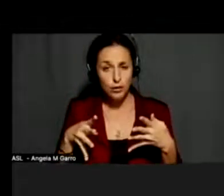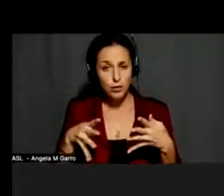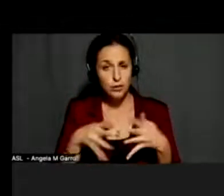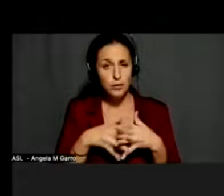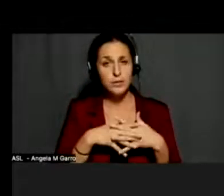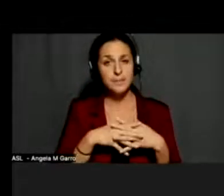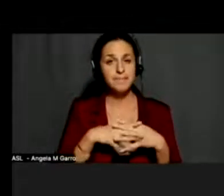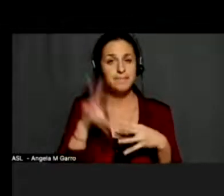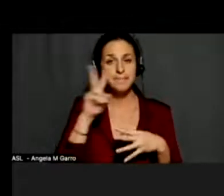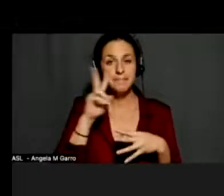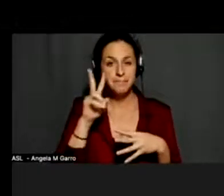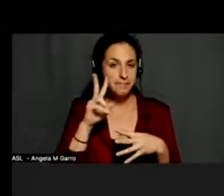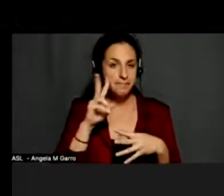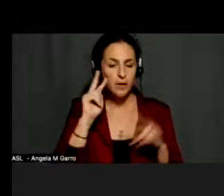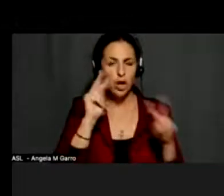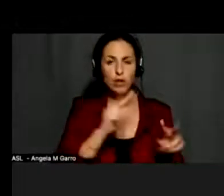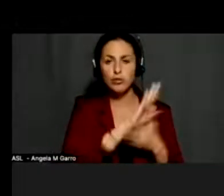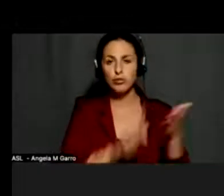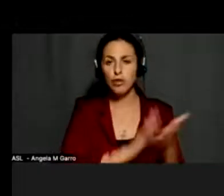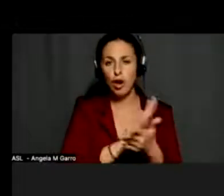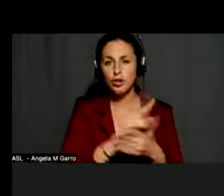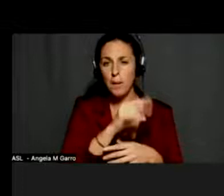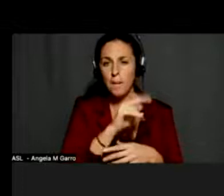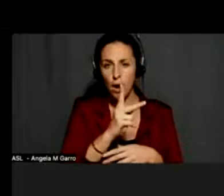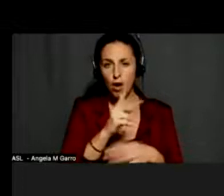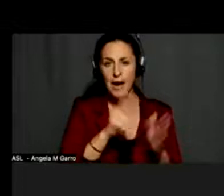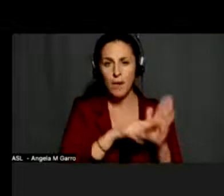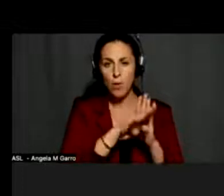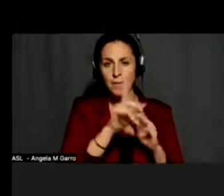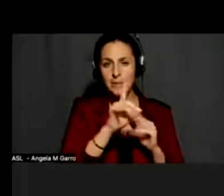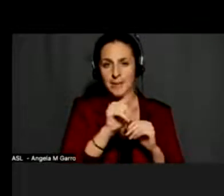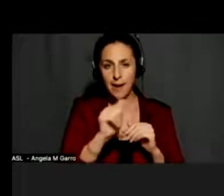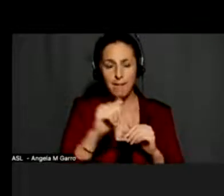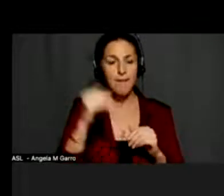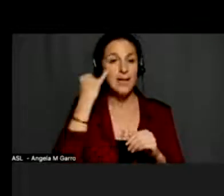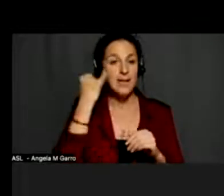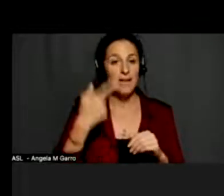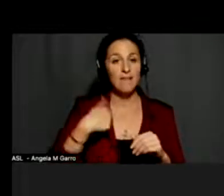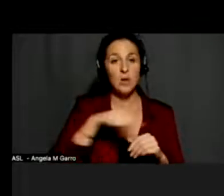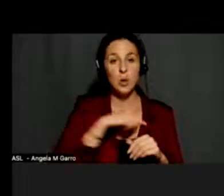Let me see. Let's look at the College Park enrollment data. So if we were to move